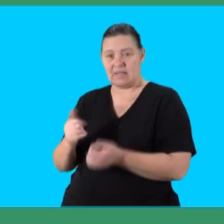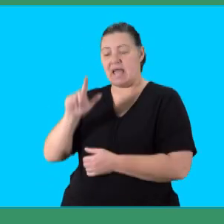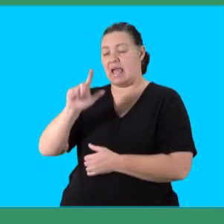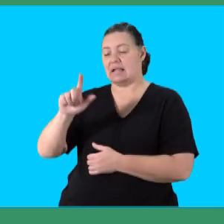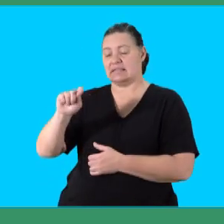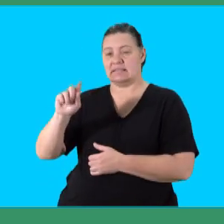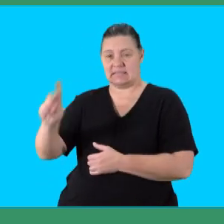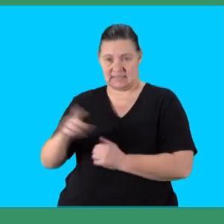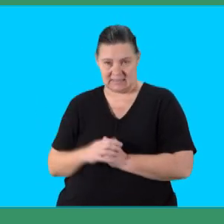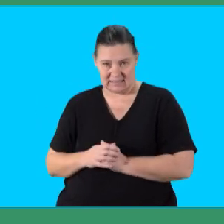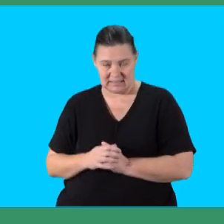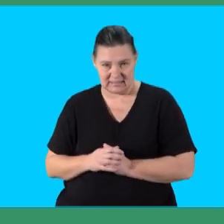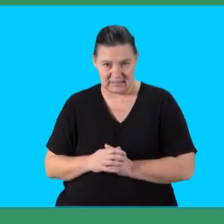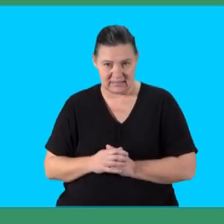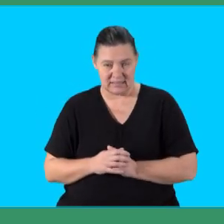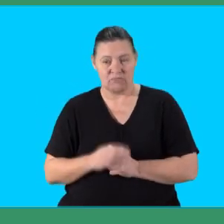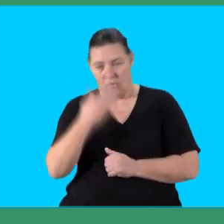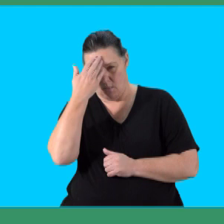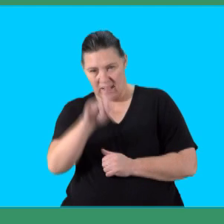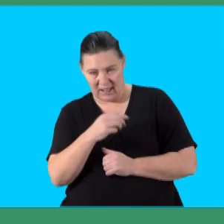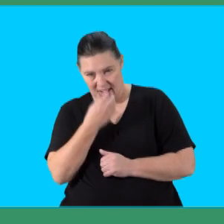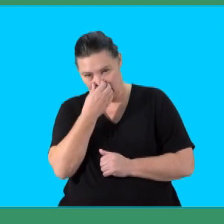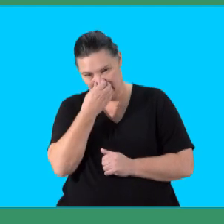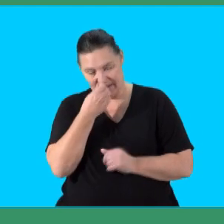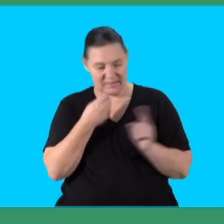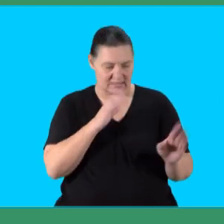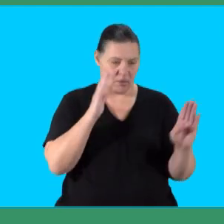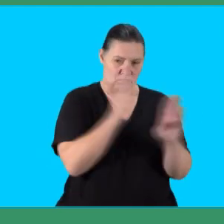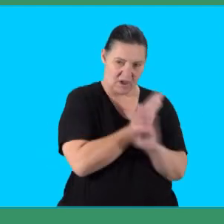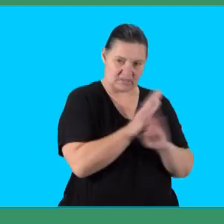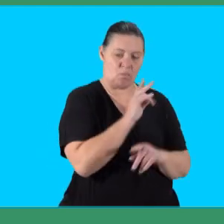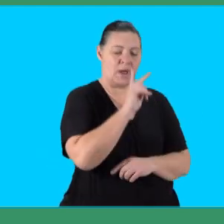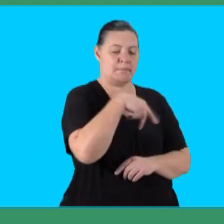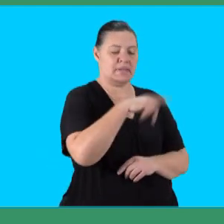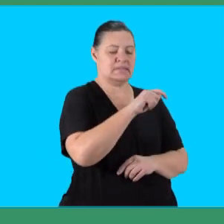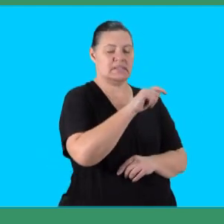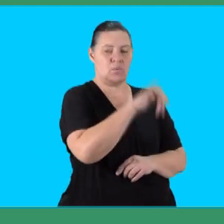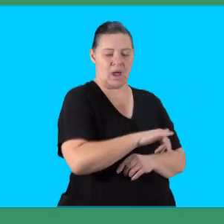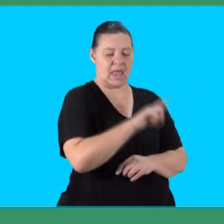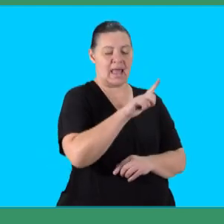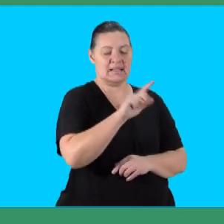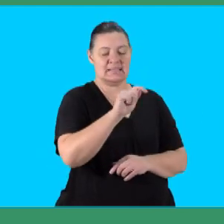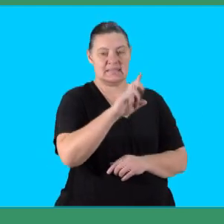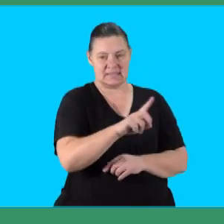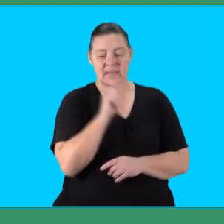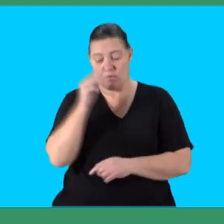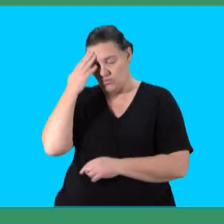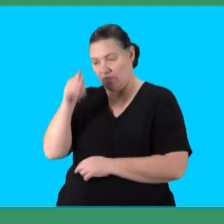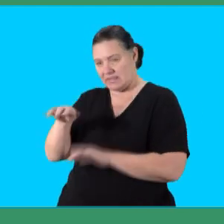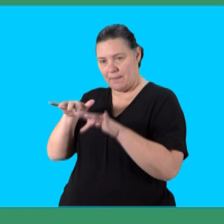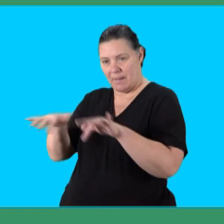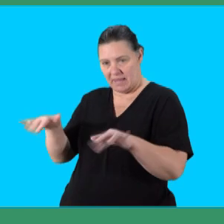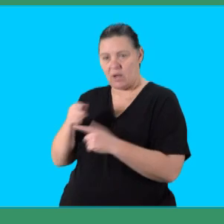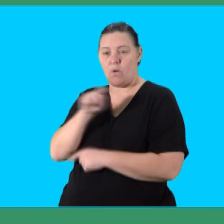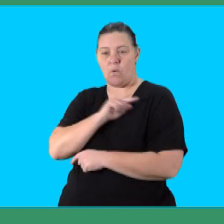Ltd. Then you would know very well that this is a private because it ends with Pty Ltd, and then this is a public because it has to end